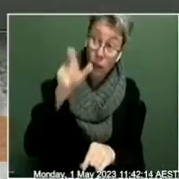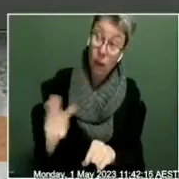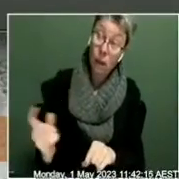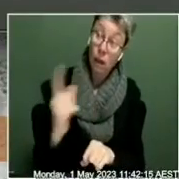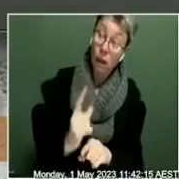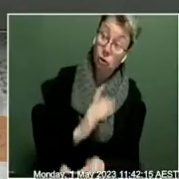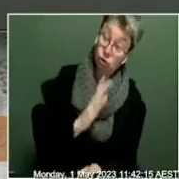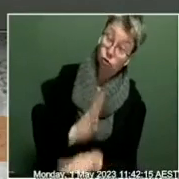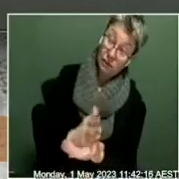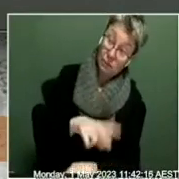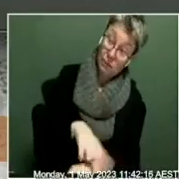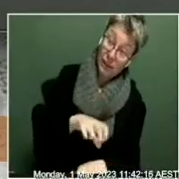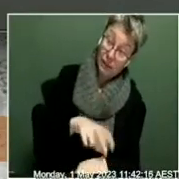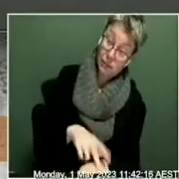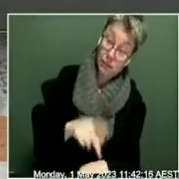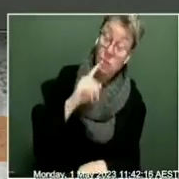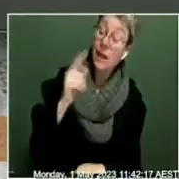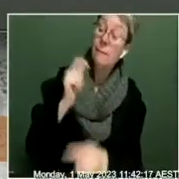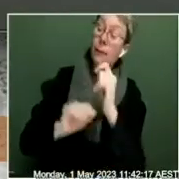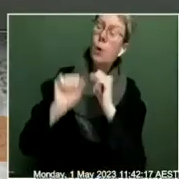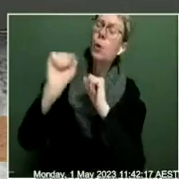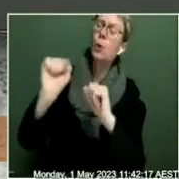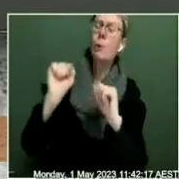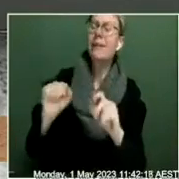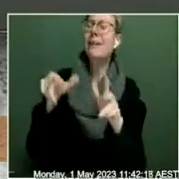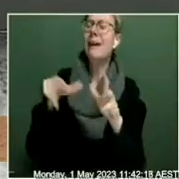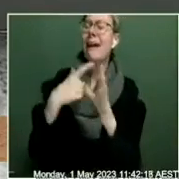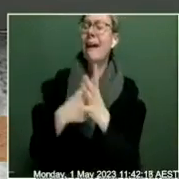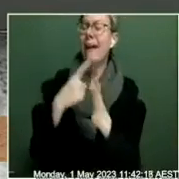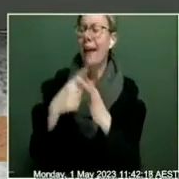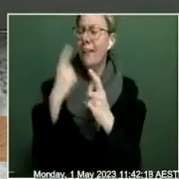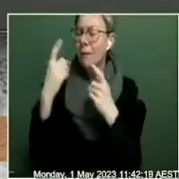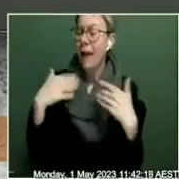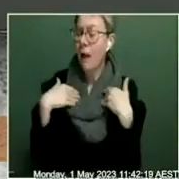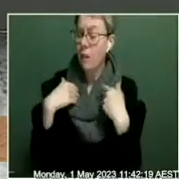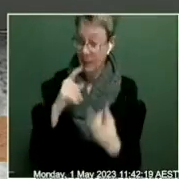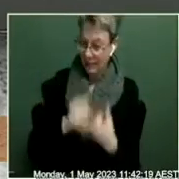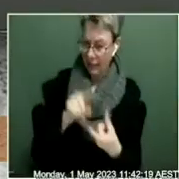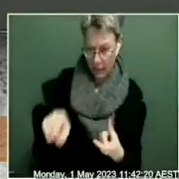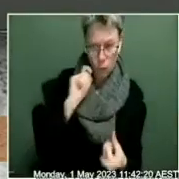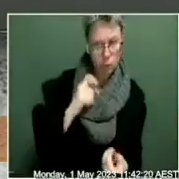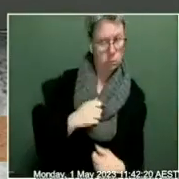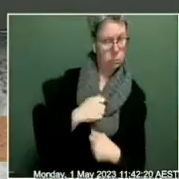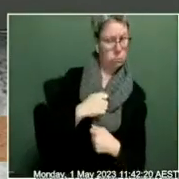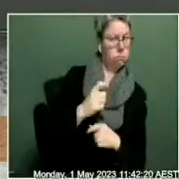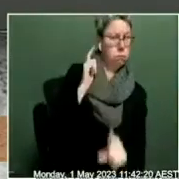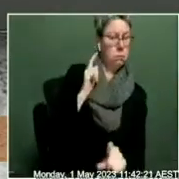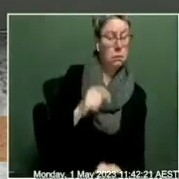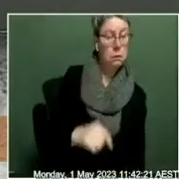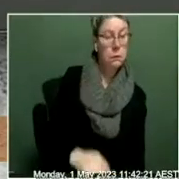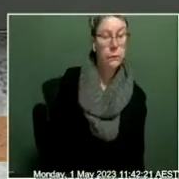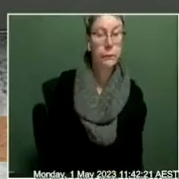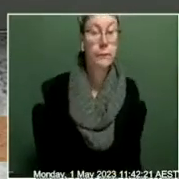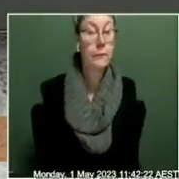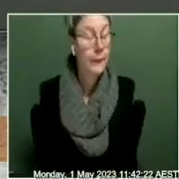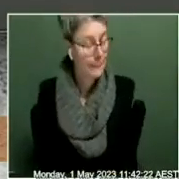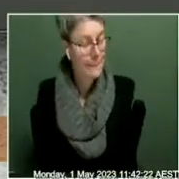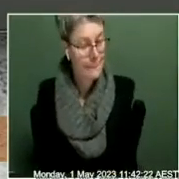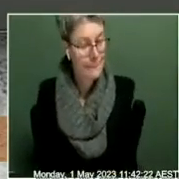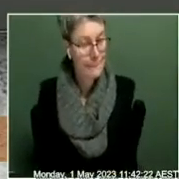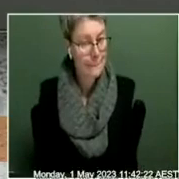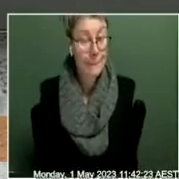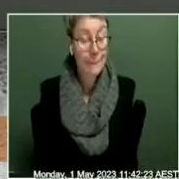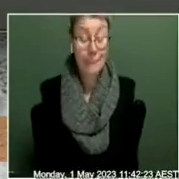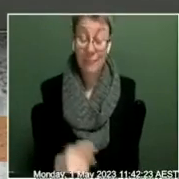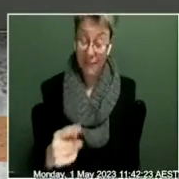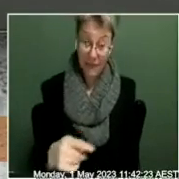There is a long history of interactions between police and Aboriginal people that will in fact colour those future interactions. Do you accept